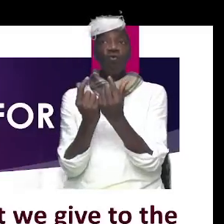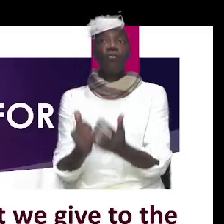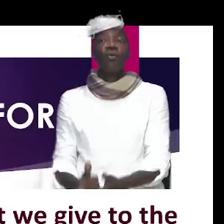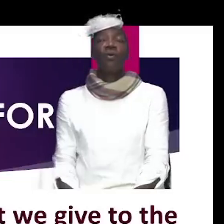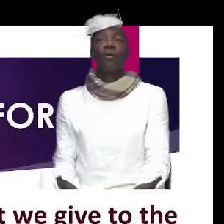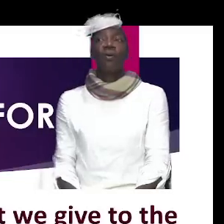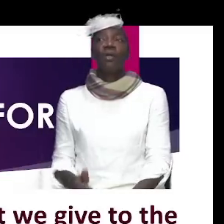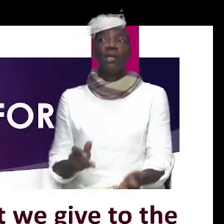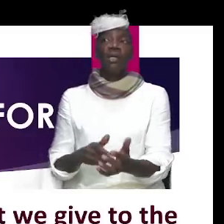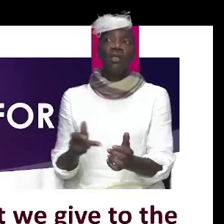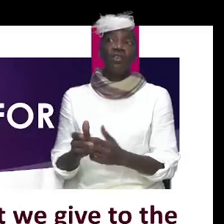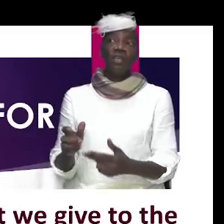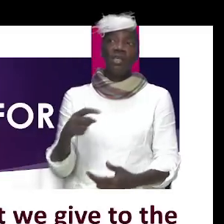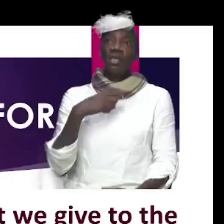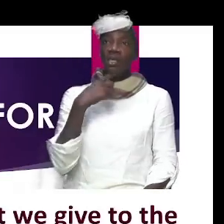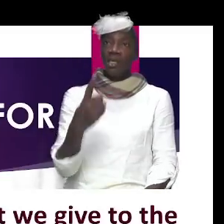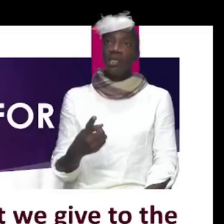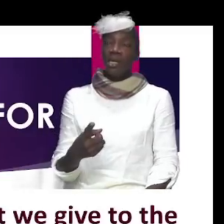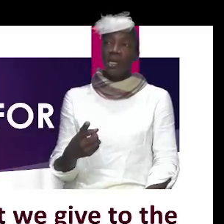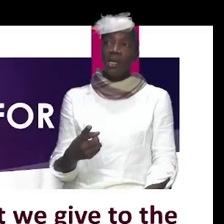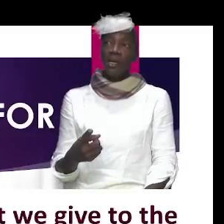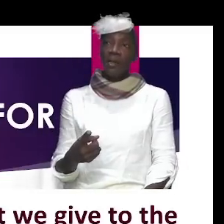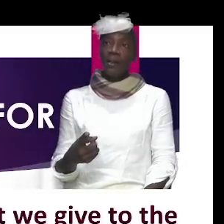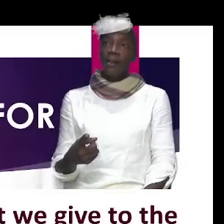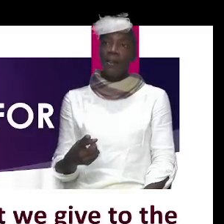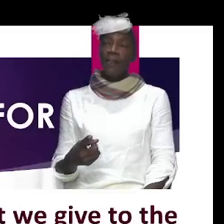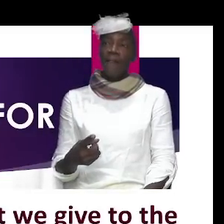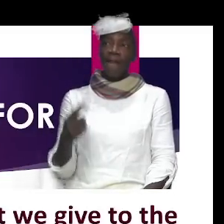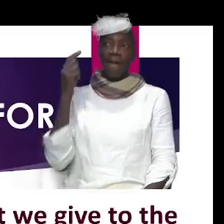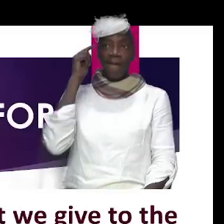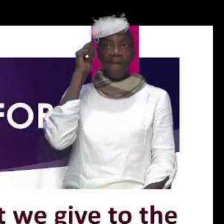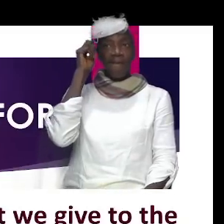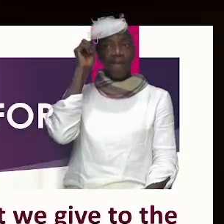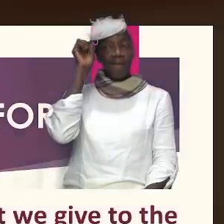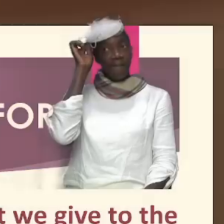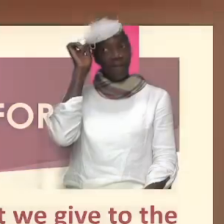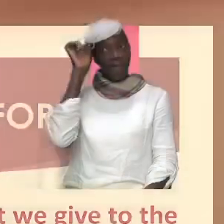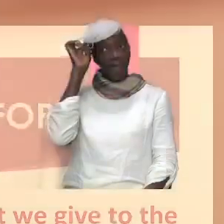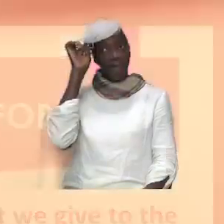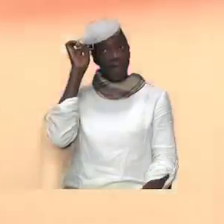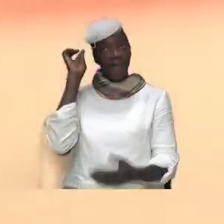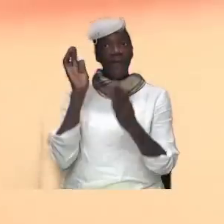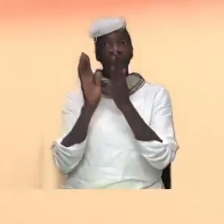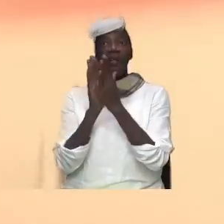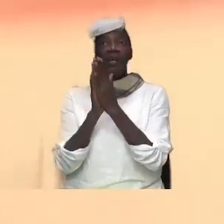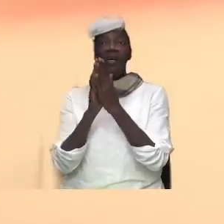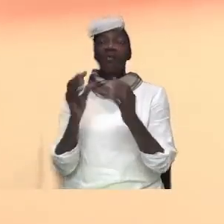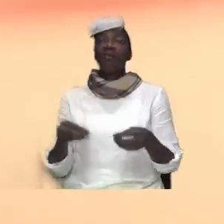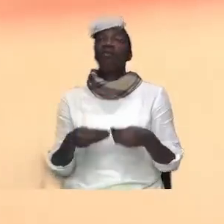it, Jesus said we have to lay up treasures, and He's going to ask us to give an